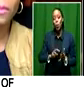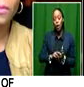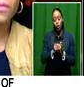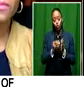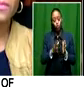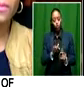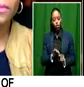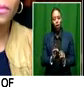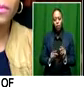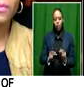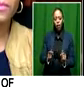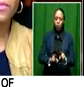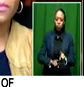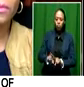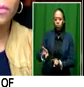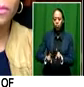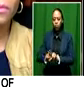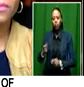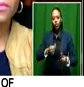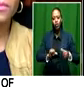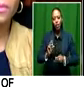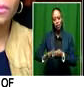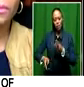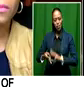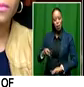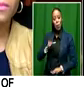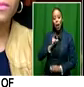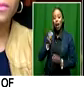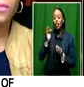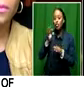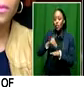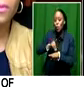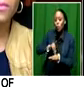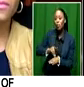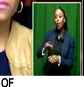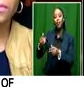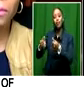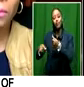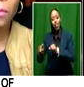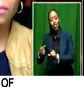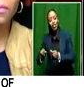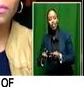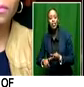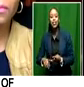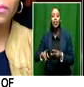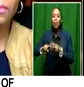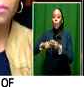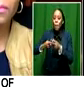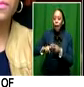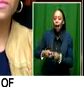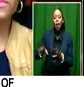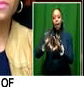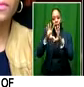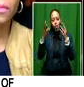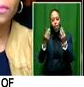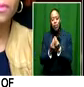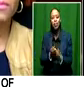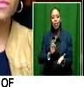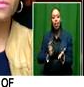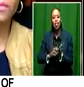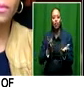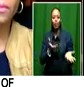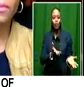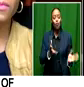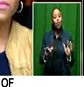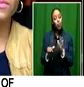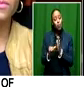students that are excelling in science and maths. I mean, these are our future doctors, our engineers, our mechanics. I mean, you name it. You know,